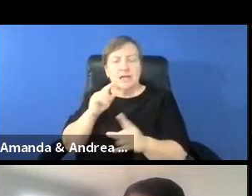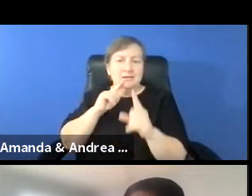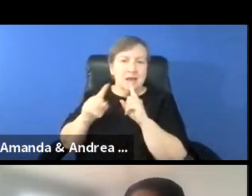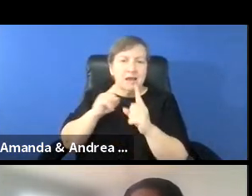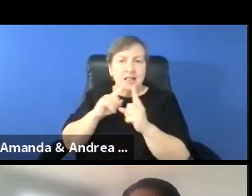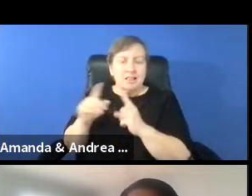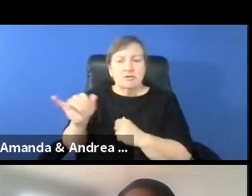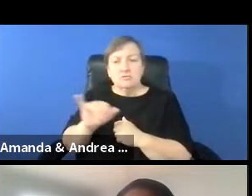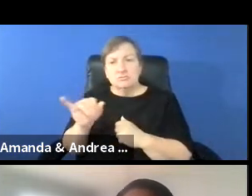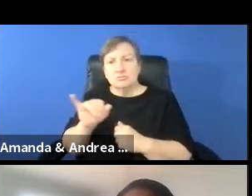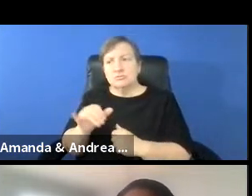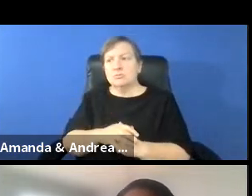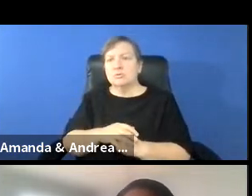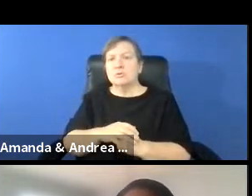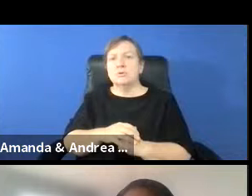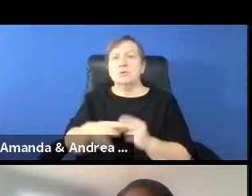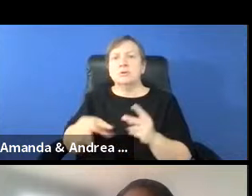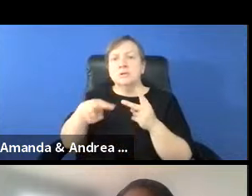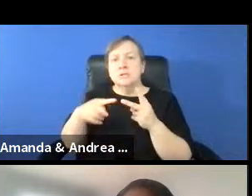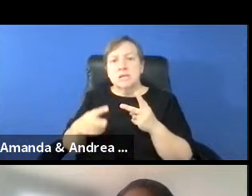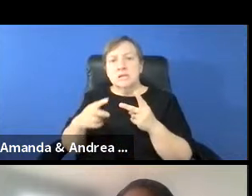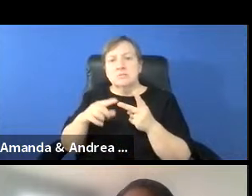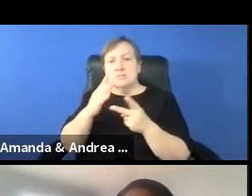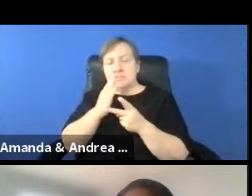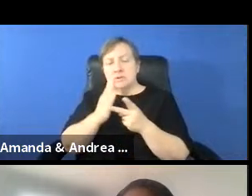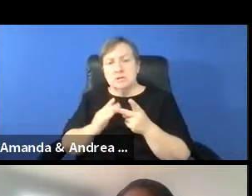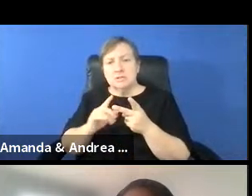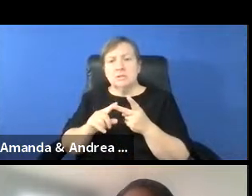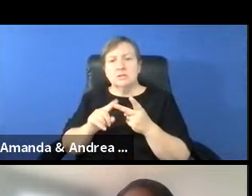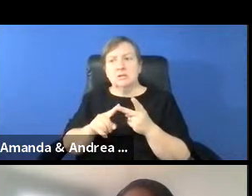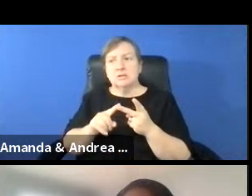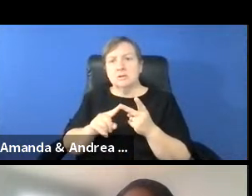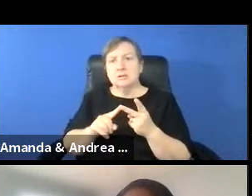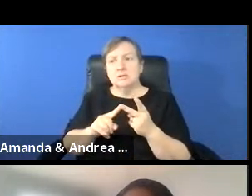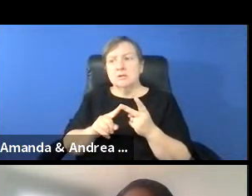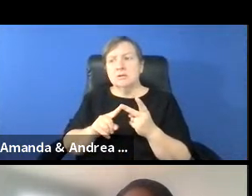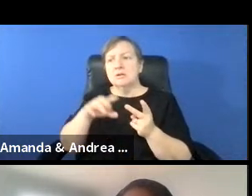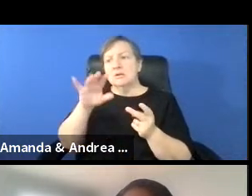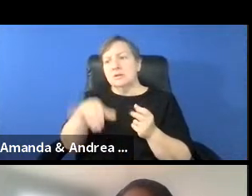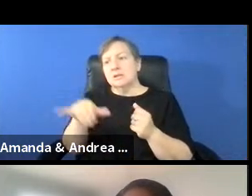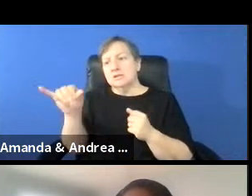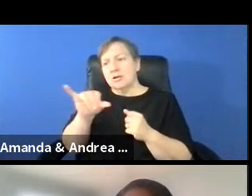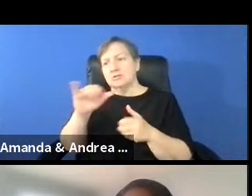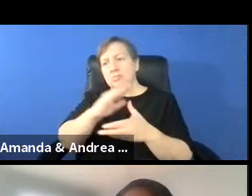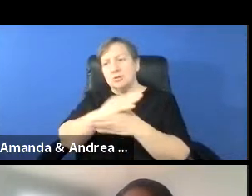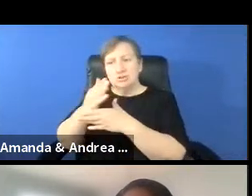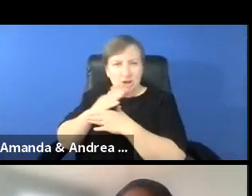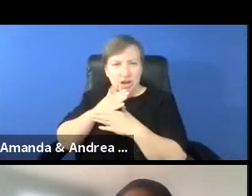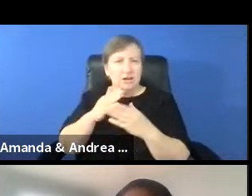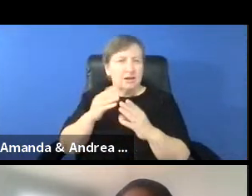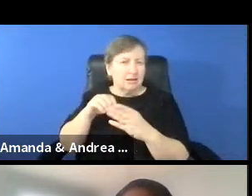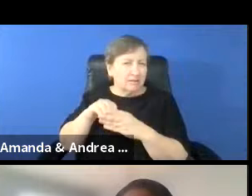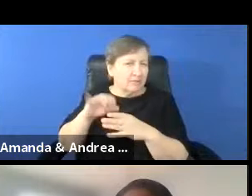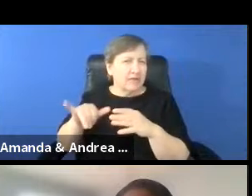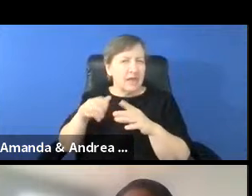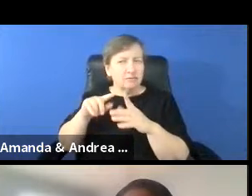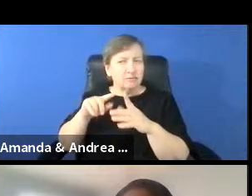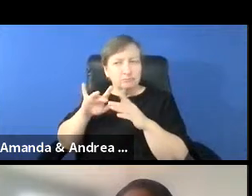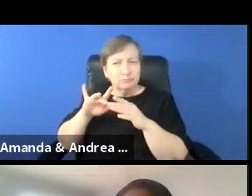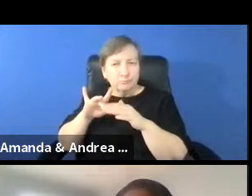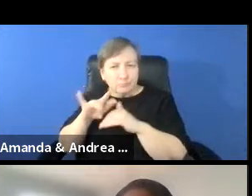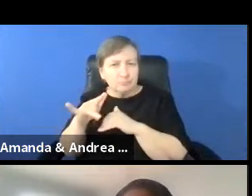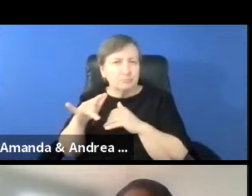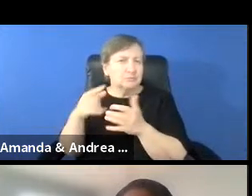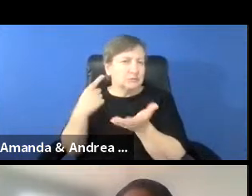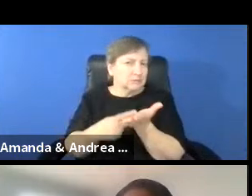well. The second piece is, and this has also been shared kind of in the preliminary discussions, but I